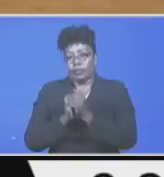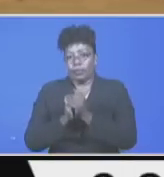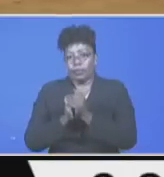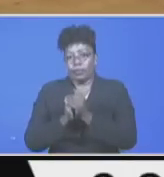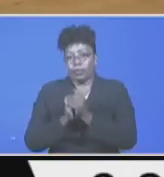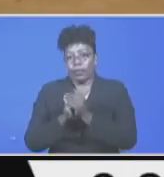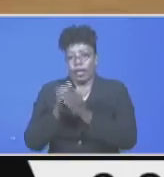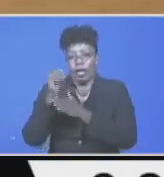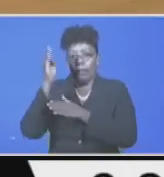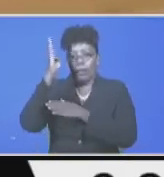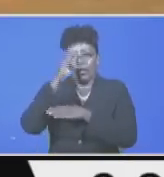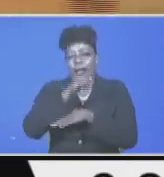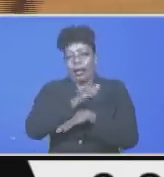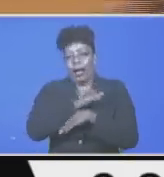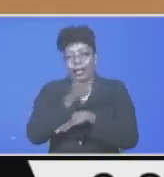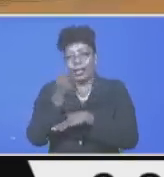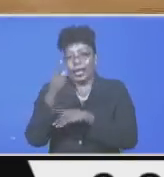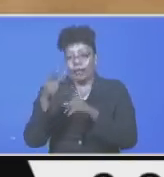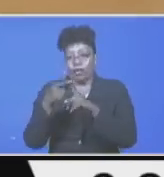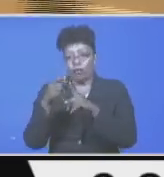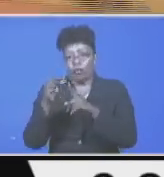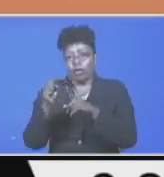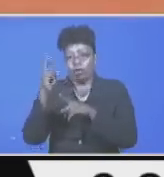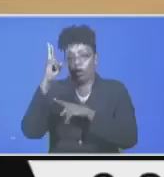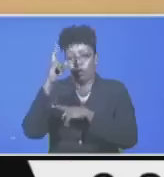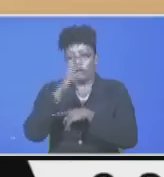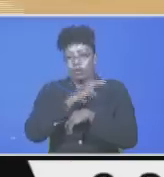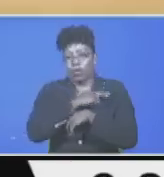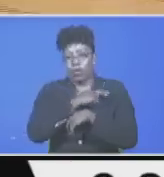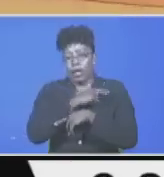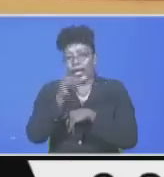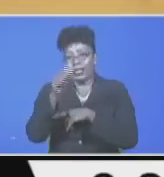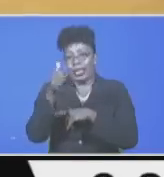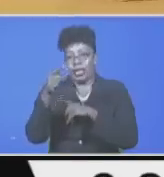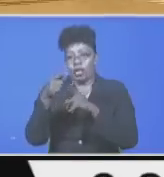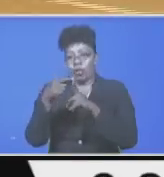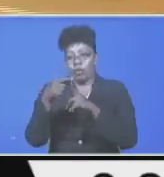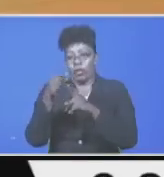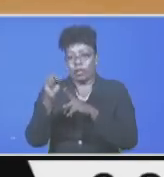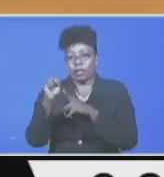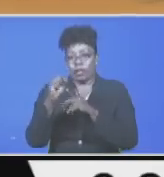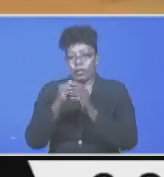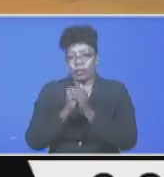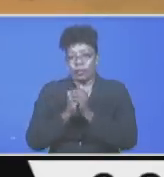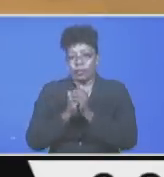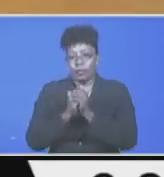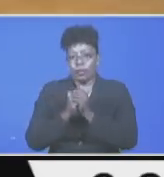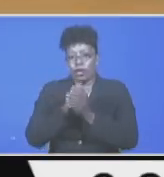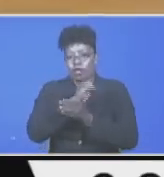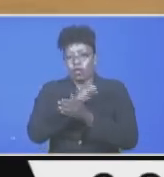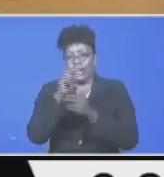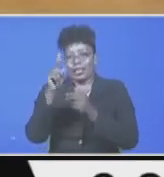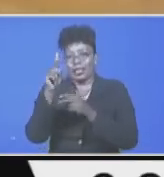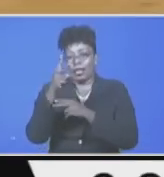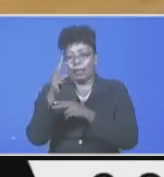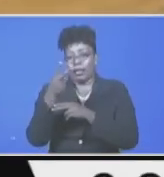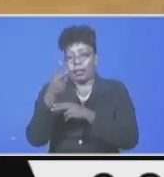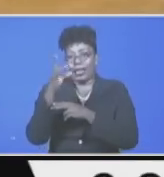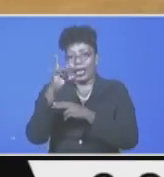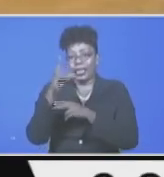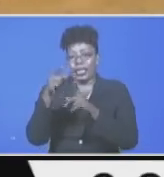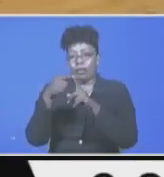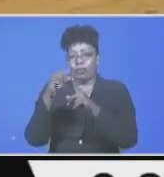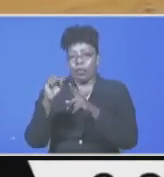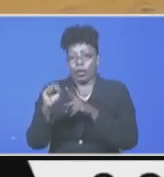points. Blair Allen adding 11. Ronaldo Antonor followed with 10. In the loss, Tristan Strachan posted a double-double, 18 points